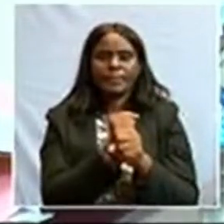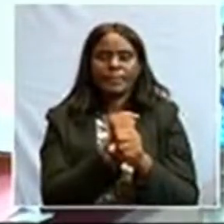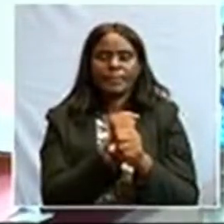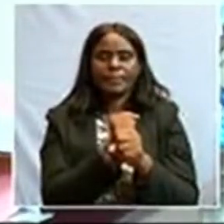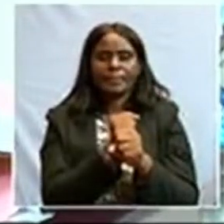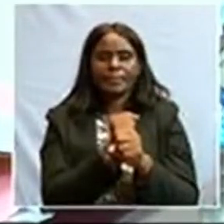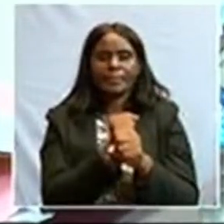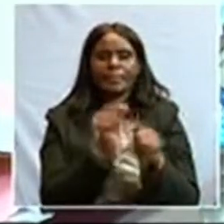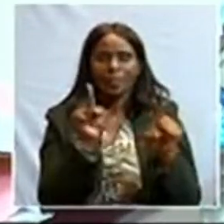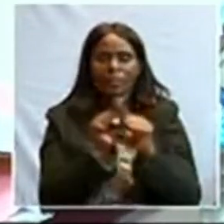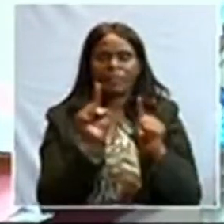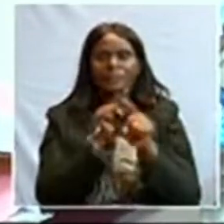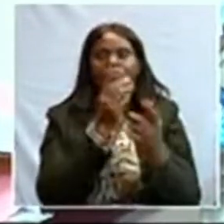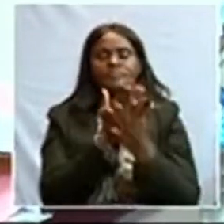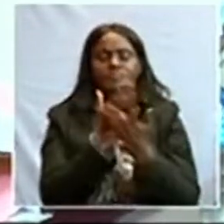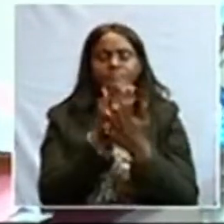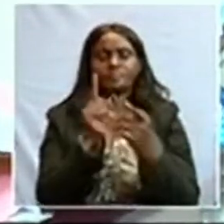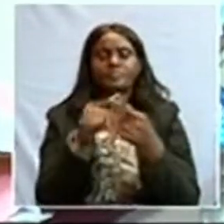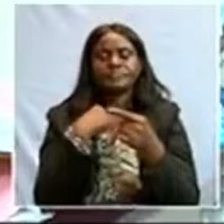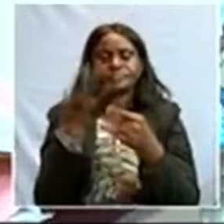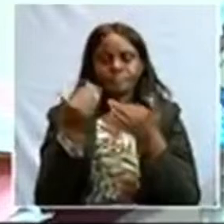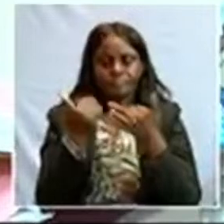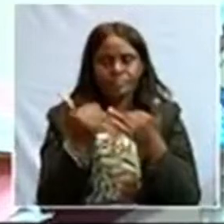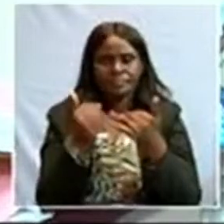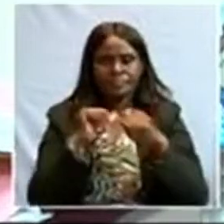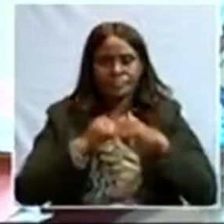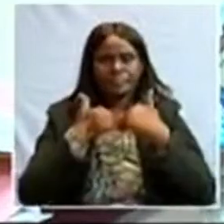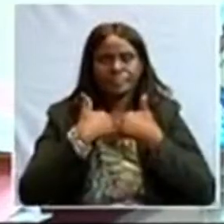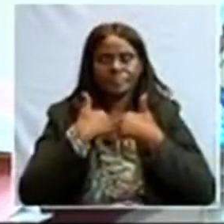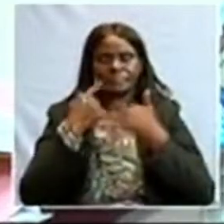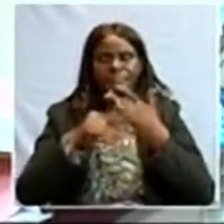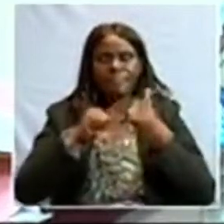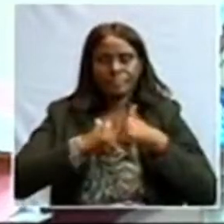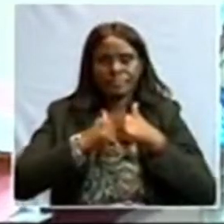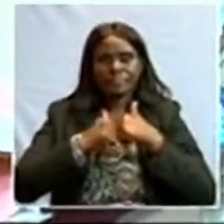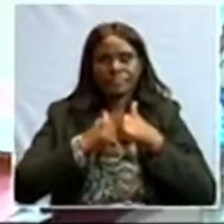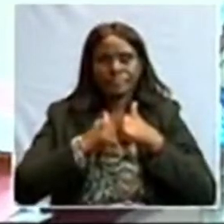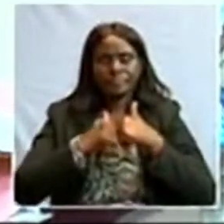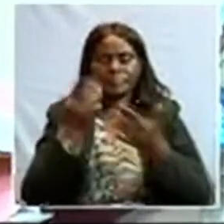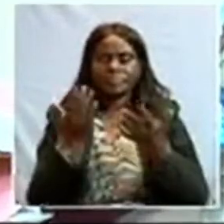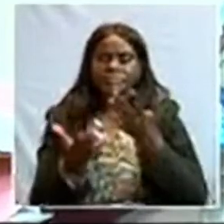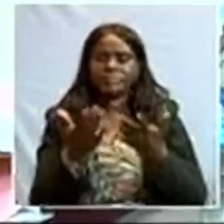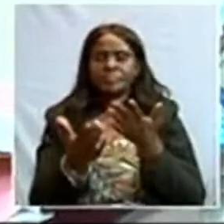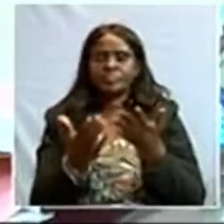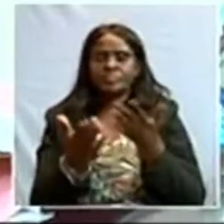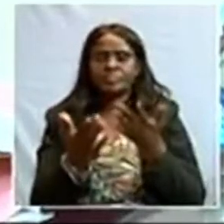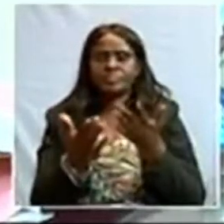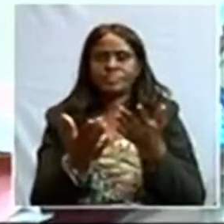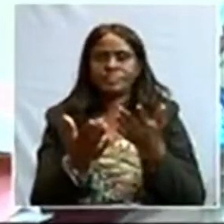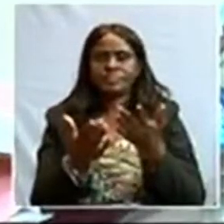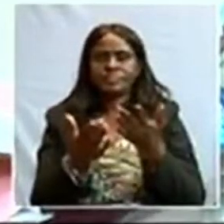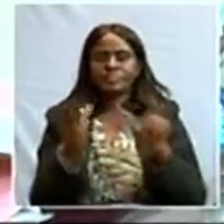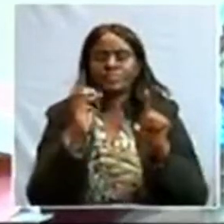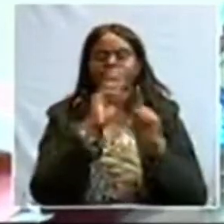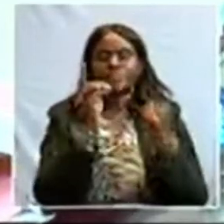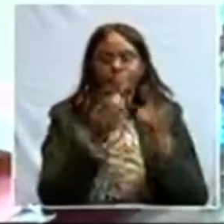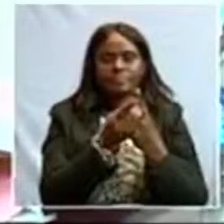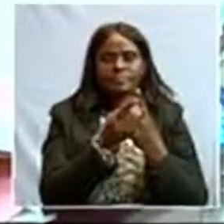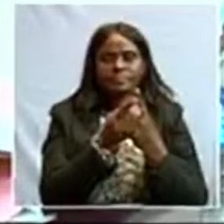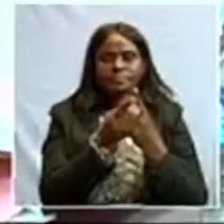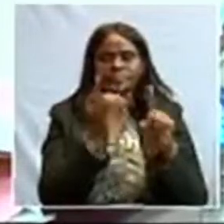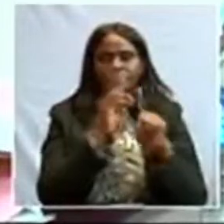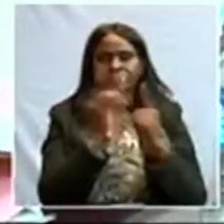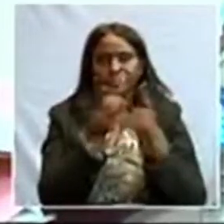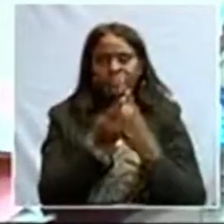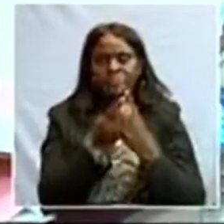they are proposed to sit. So currently, we just undertake that each function, the head of the district head of that